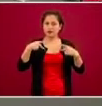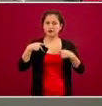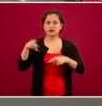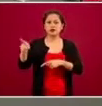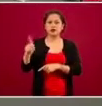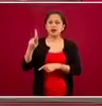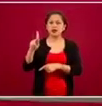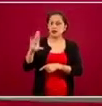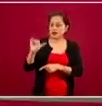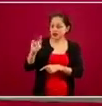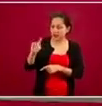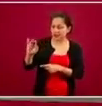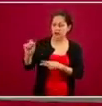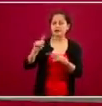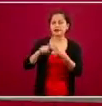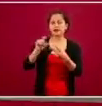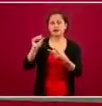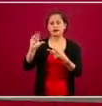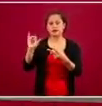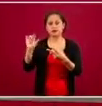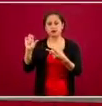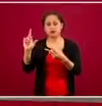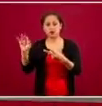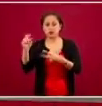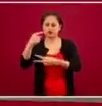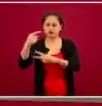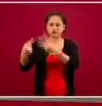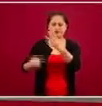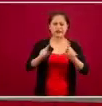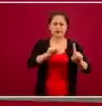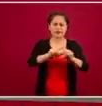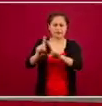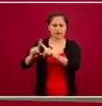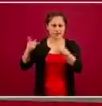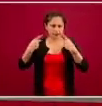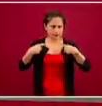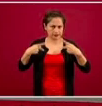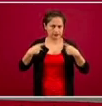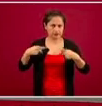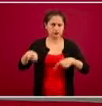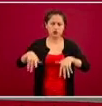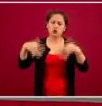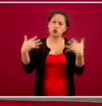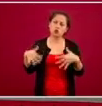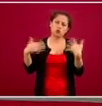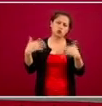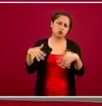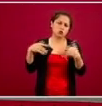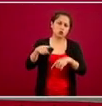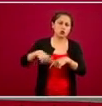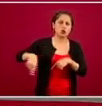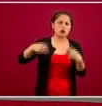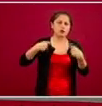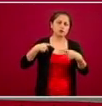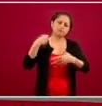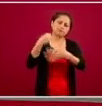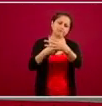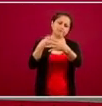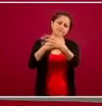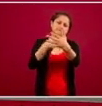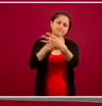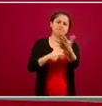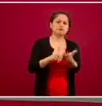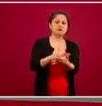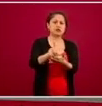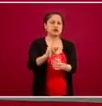accessible. Now, we would like to ask our citizens and our communicators and our